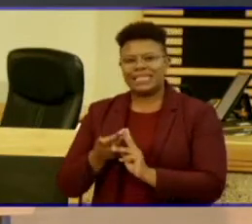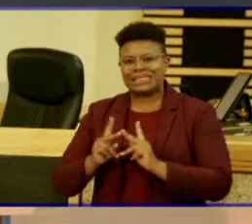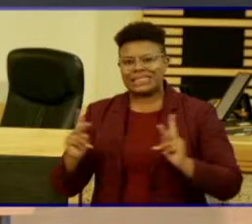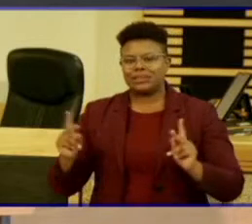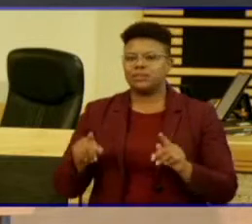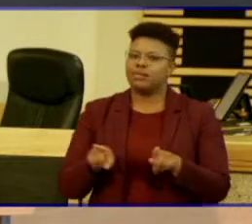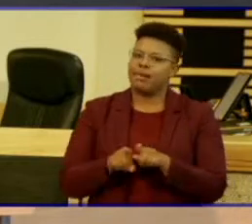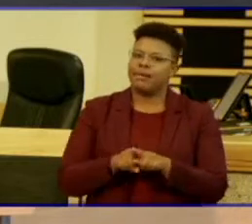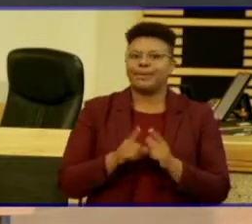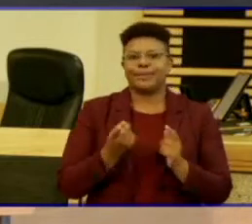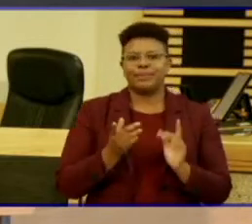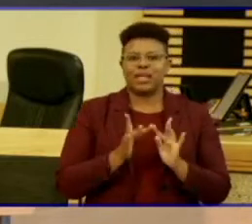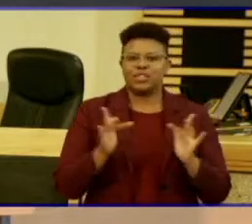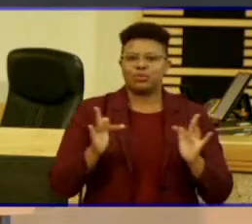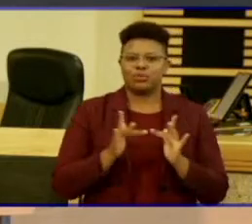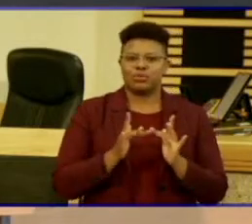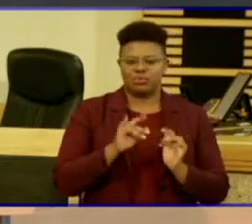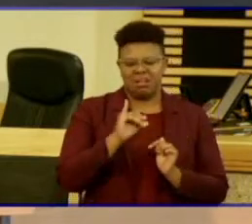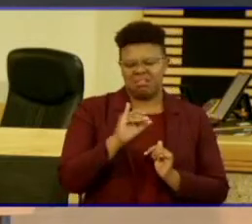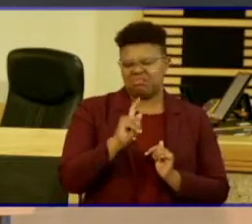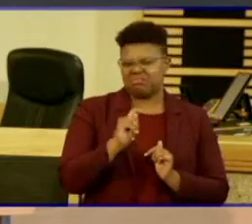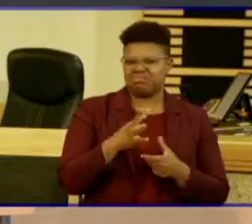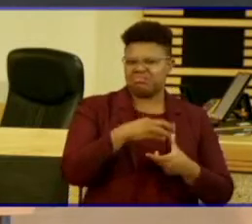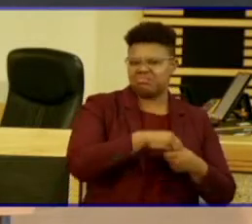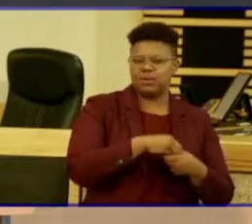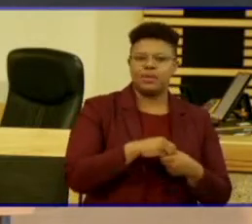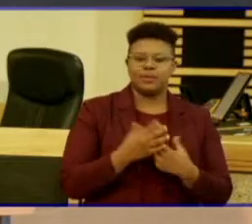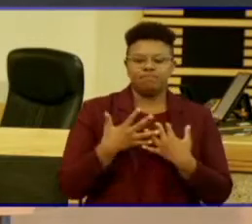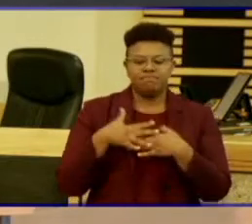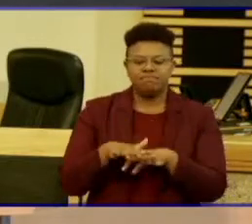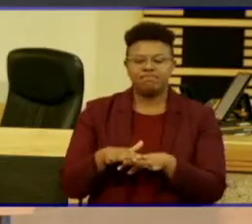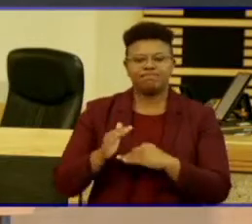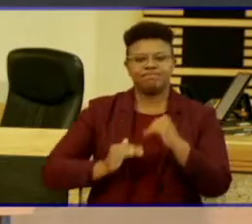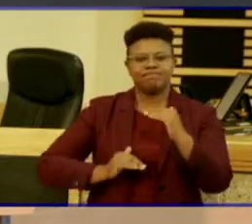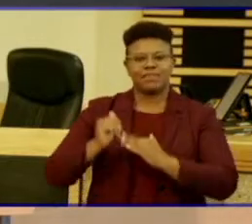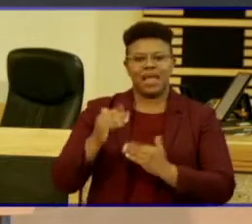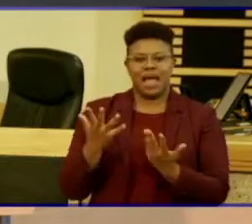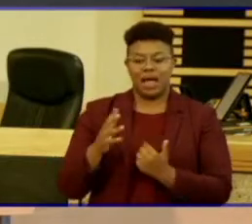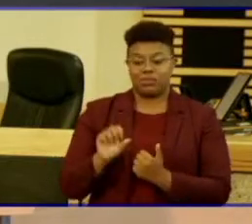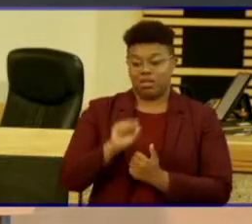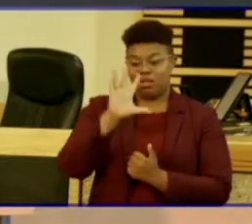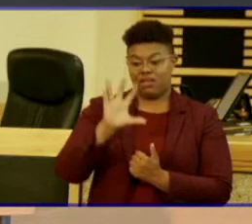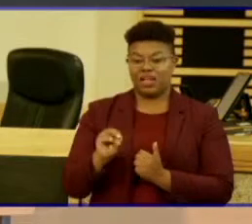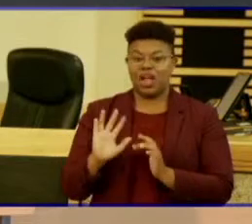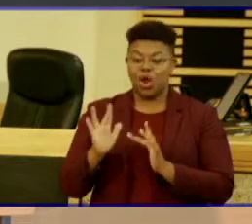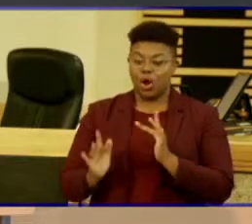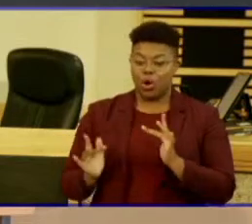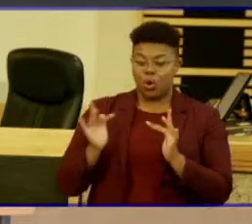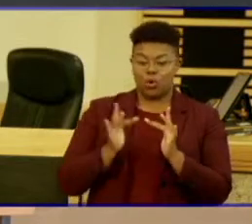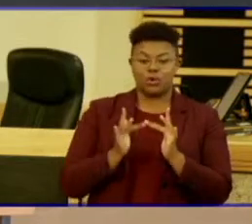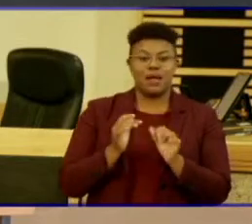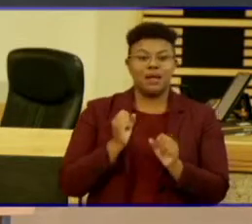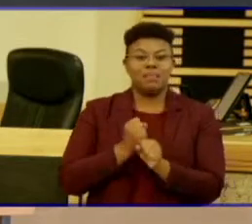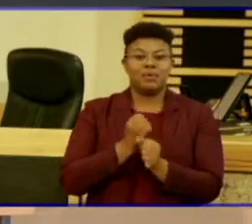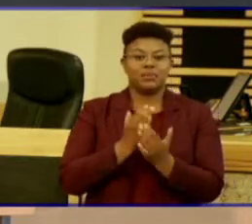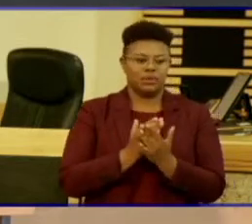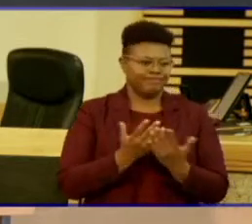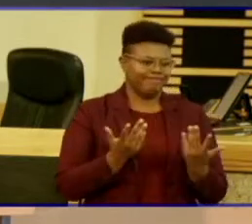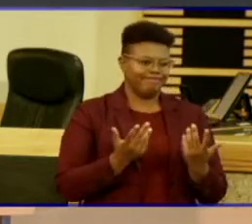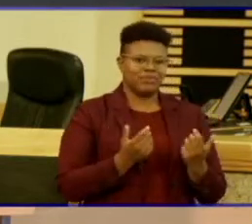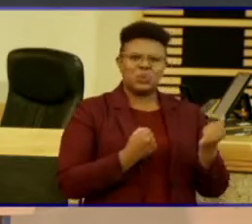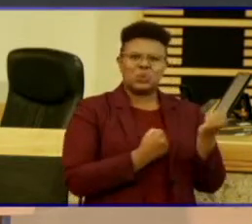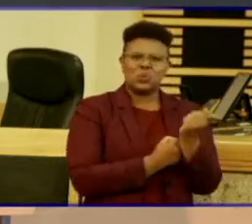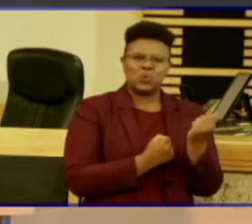broadband, infrastructure participation in the rollout of South Africa Connect, elimination of inappropriate structures in